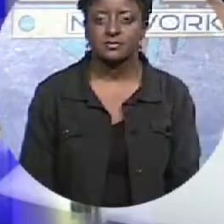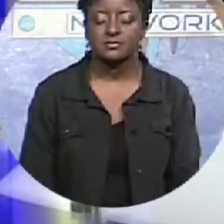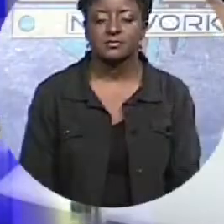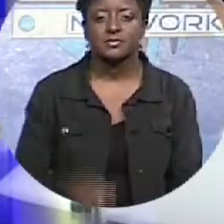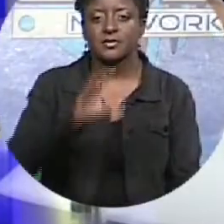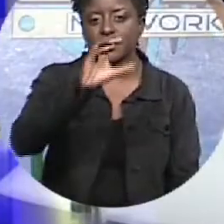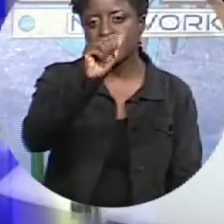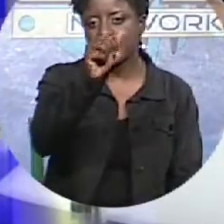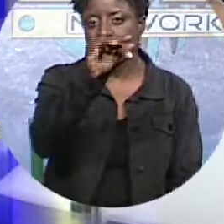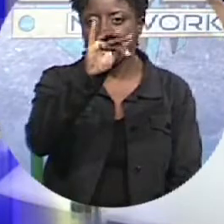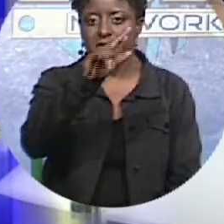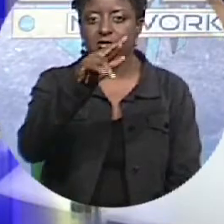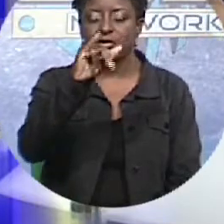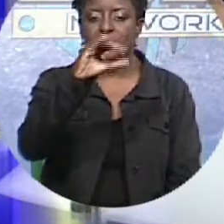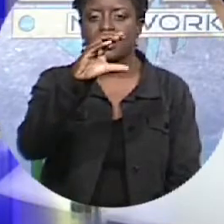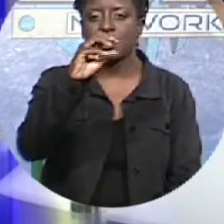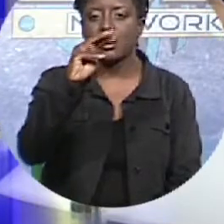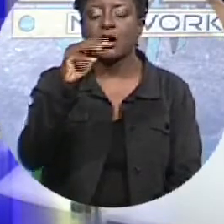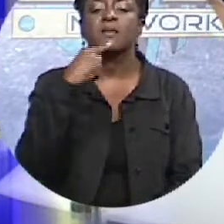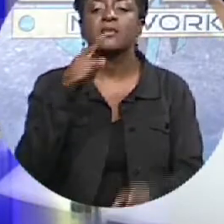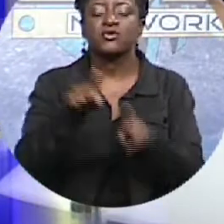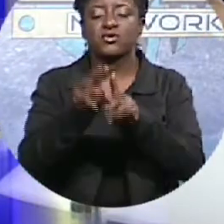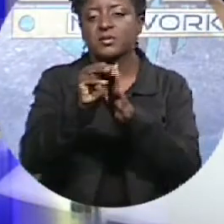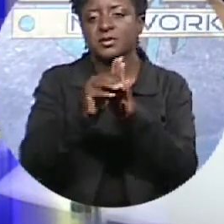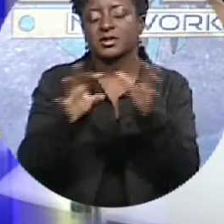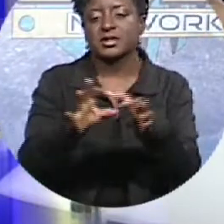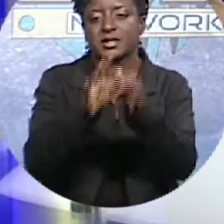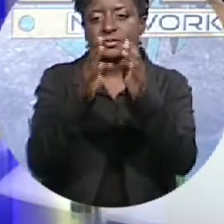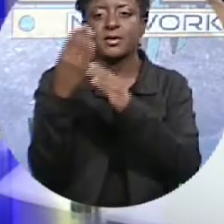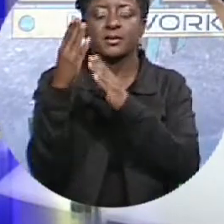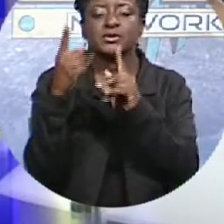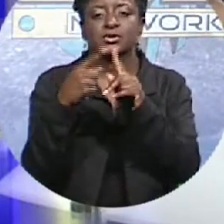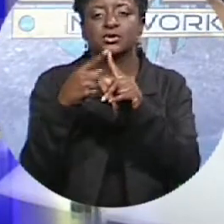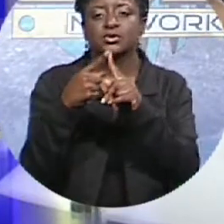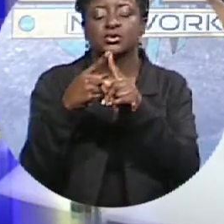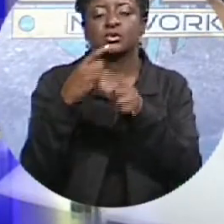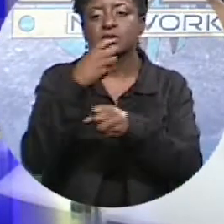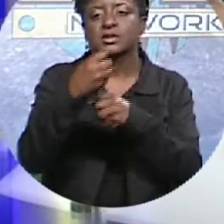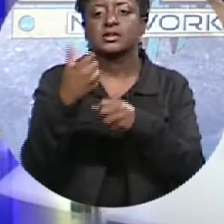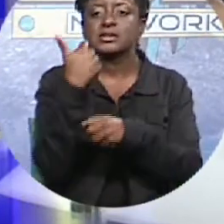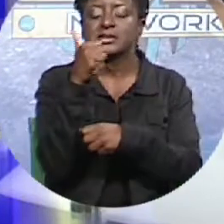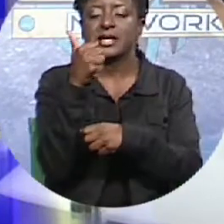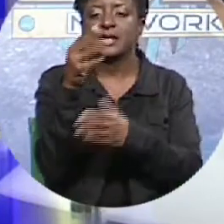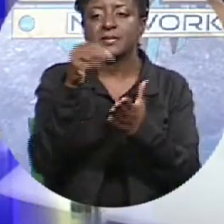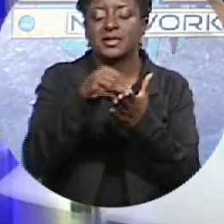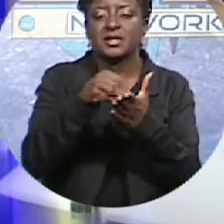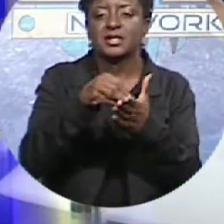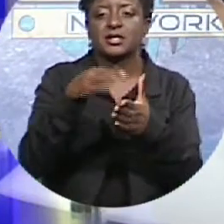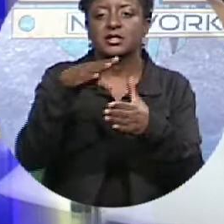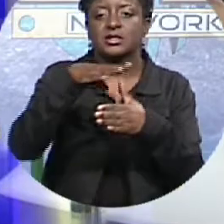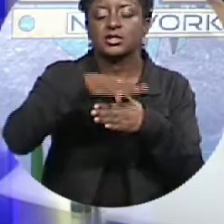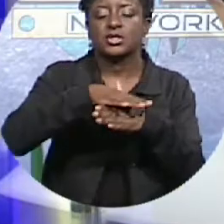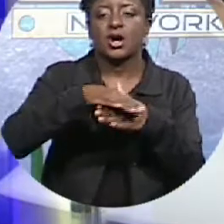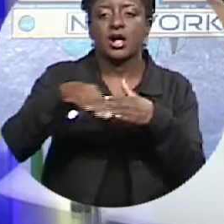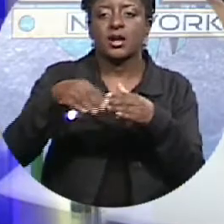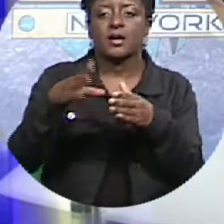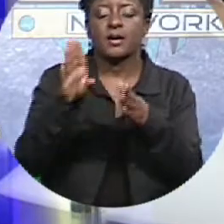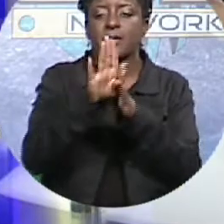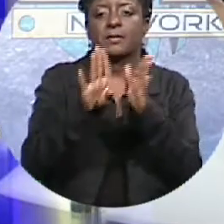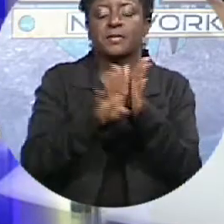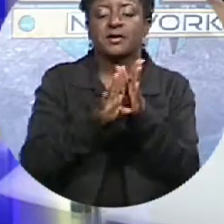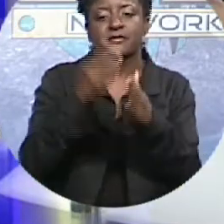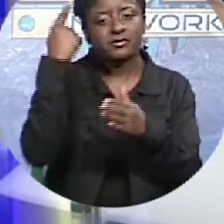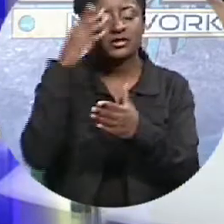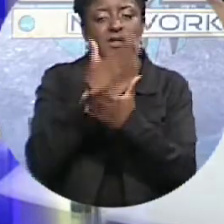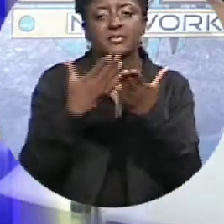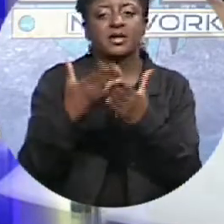A CARICOM agreement ties the Bahamas to a yearly $10 million bill and is for something we didn't even use. Good evening, everyone. I'm LaDon Davis.